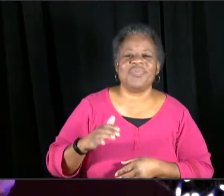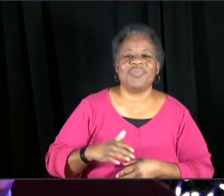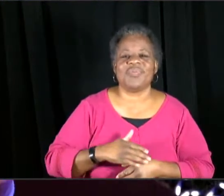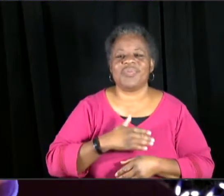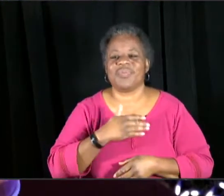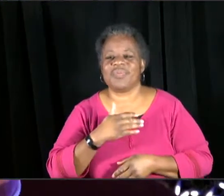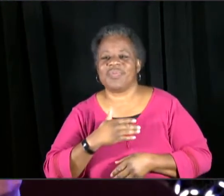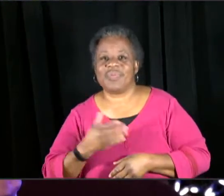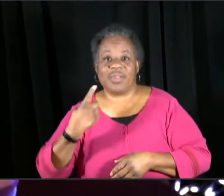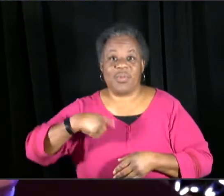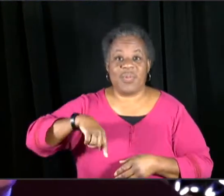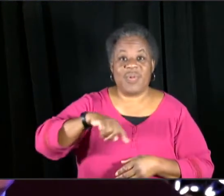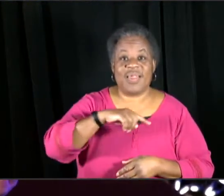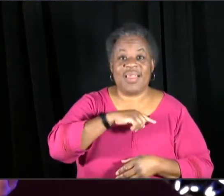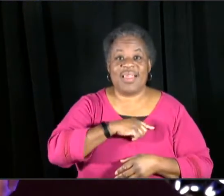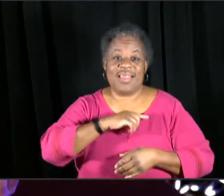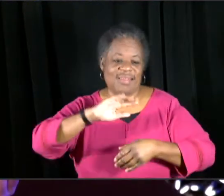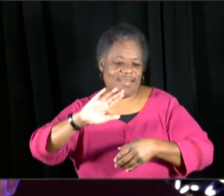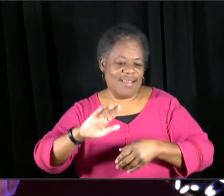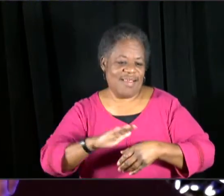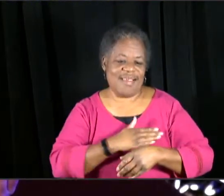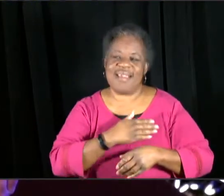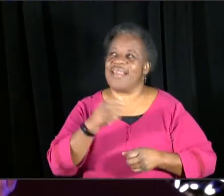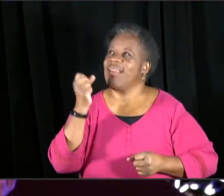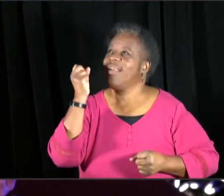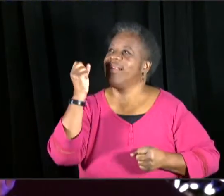We will sing, sing,